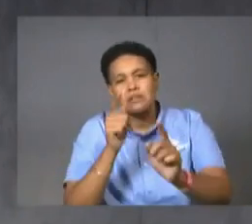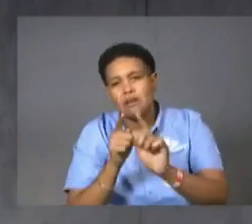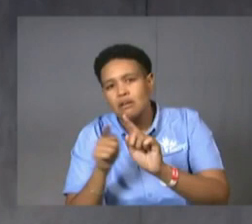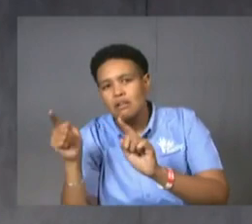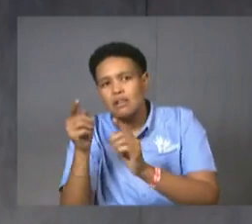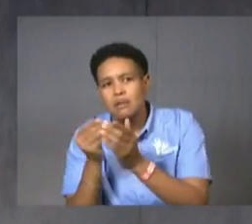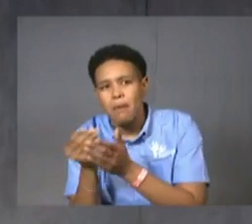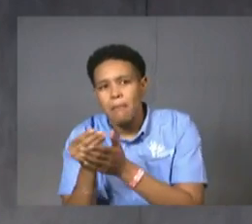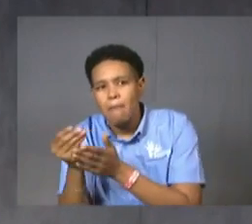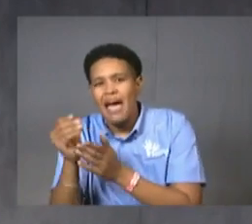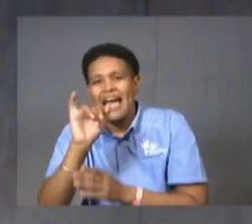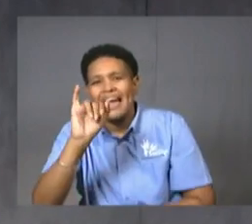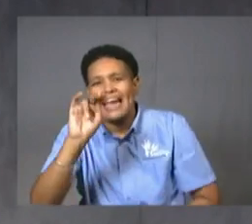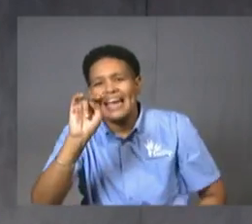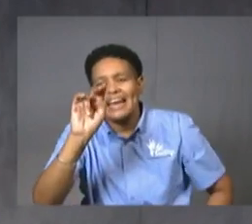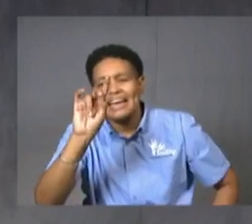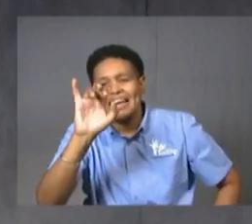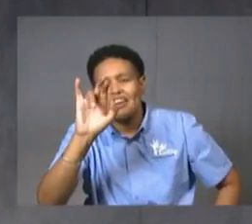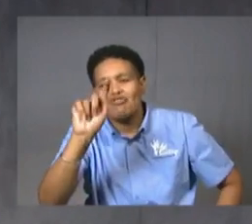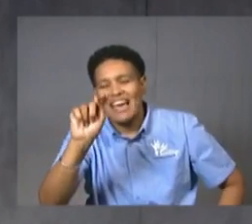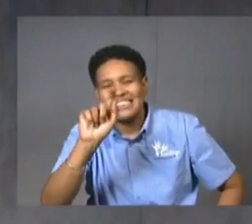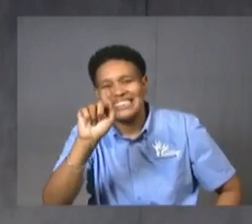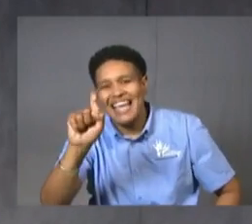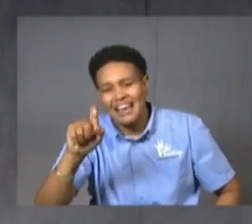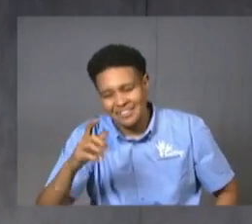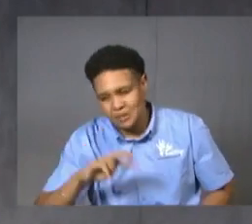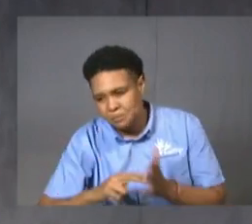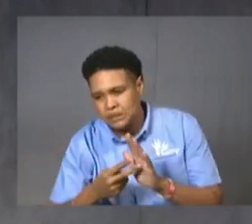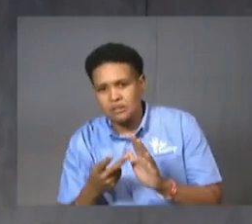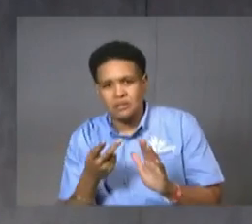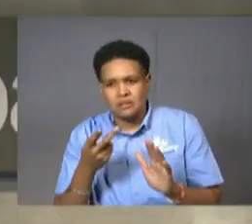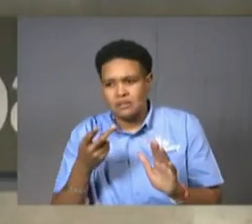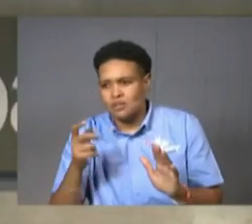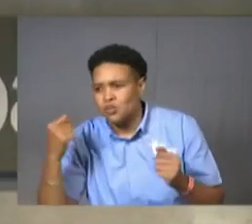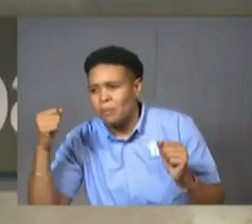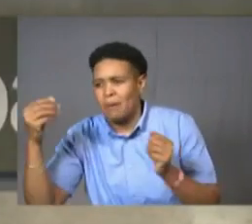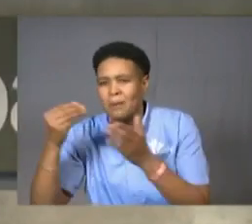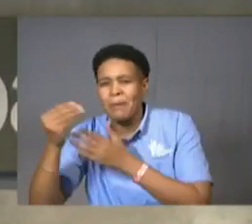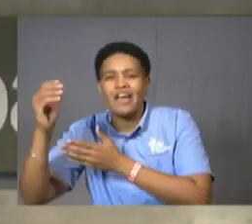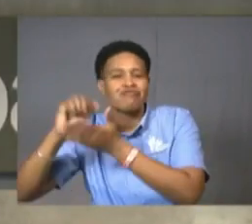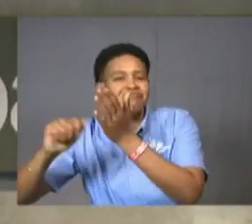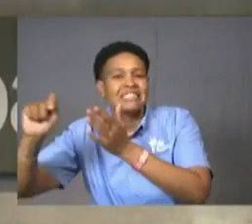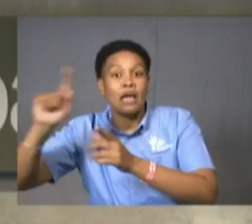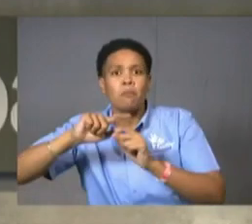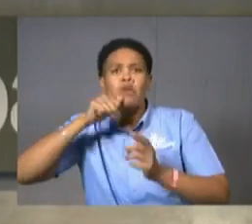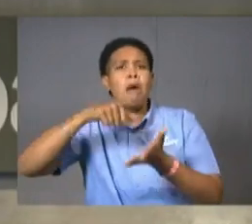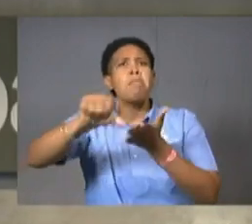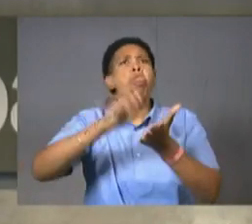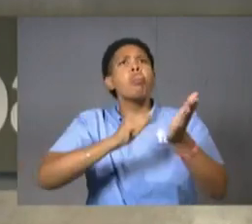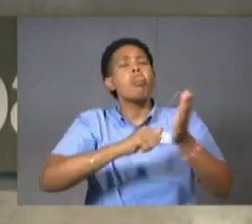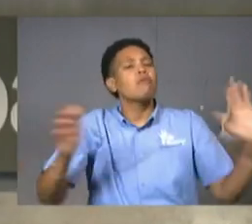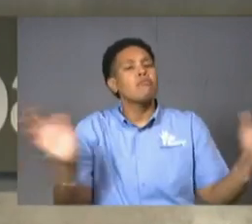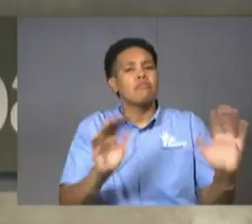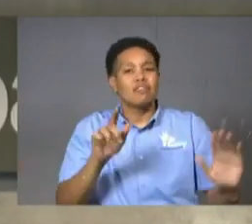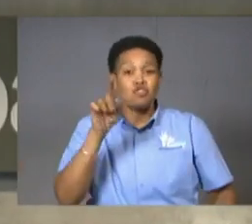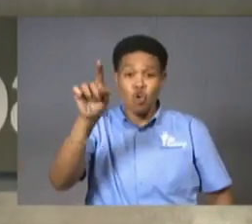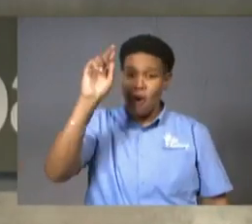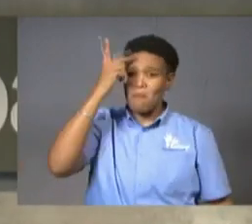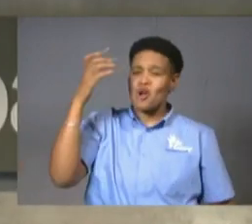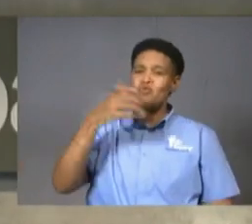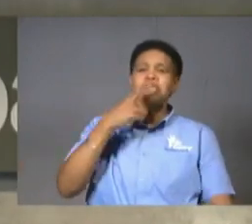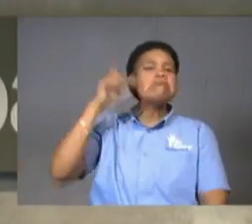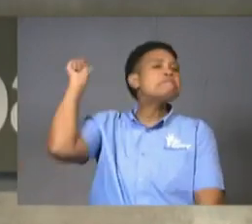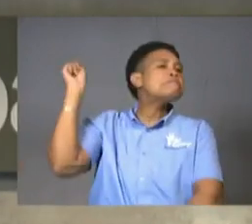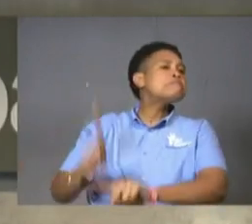you said, or your administration or your party had said it could not be done. We got it done. They